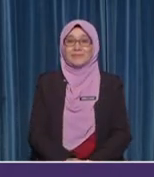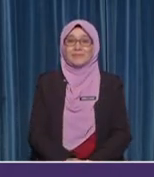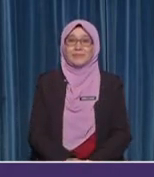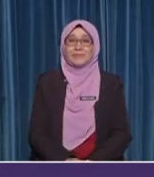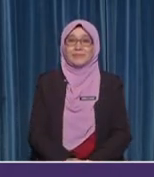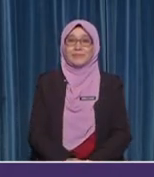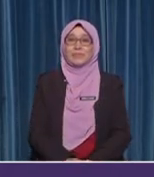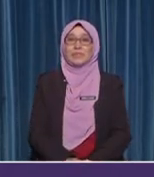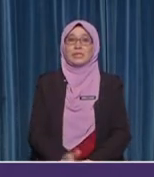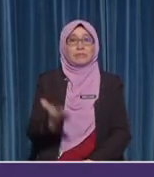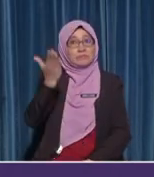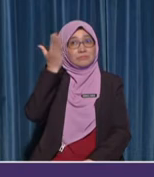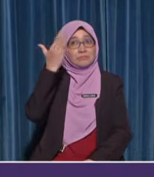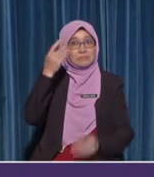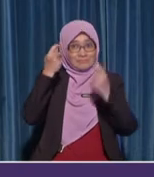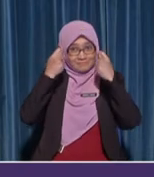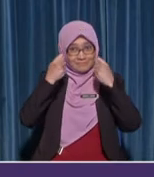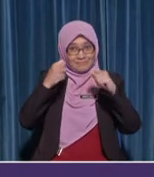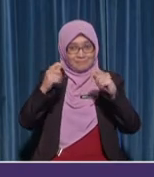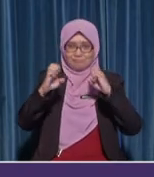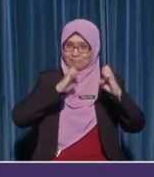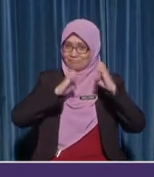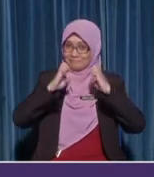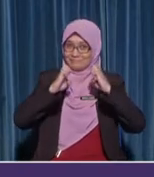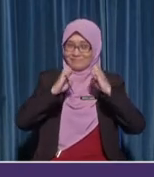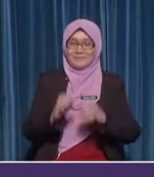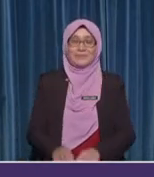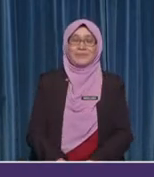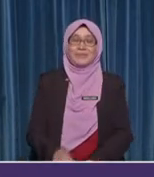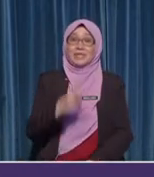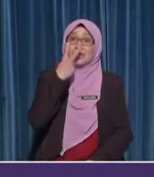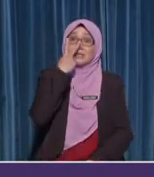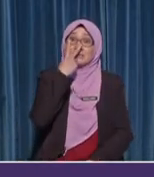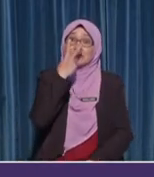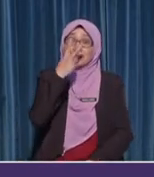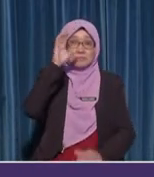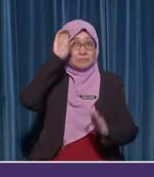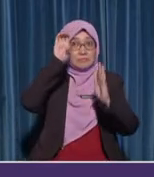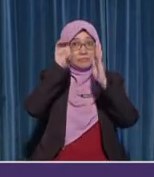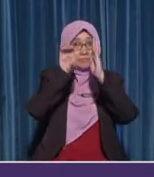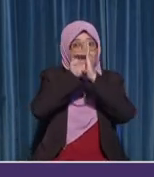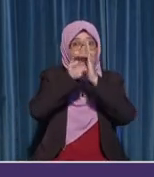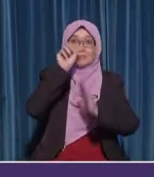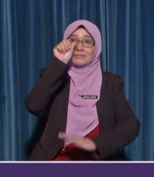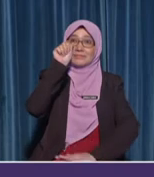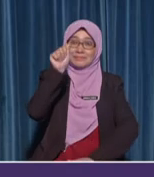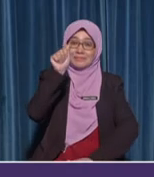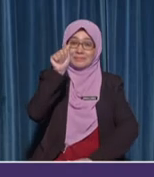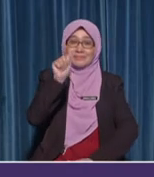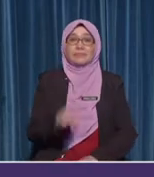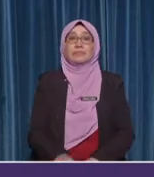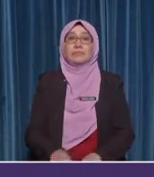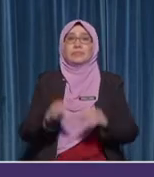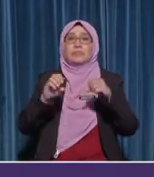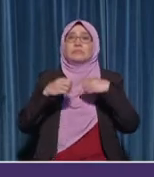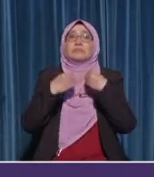Let's try some exercises. Look at picture A. How